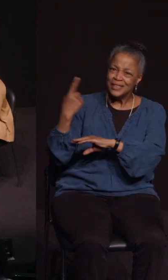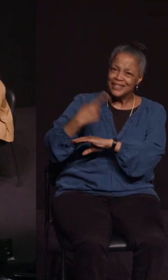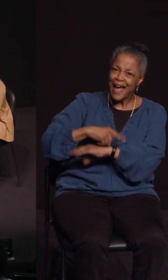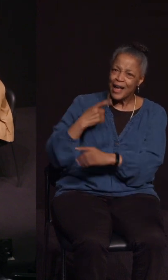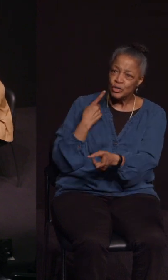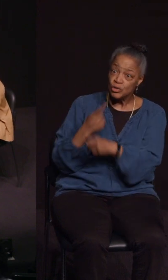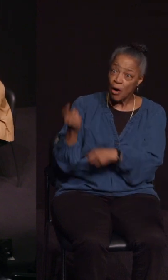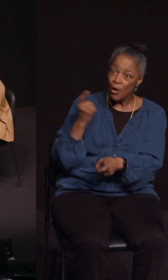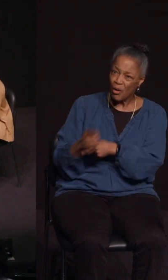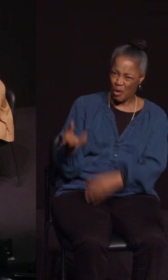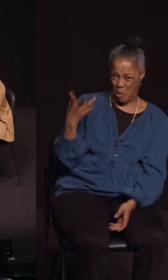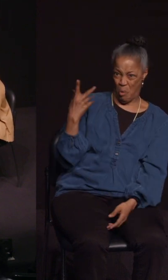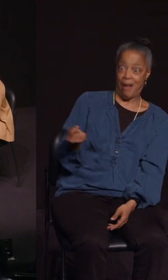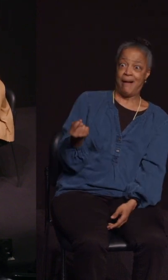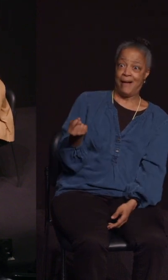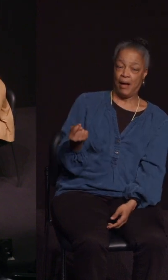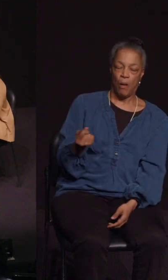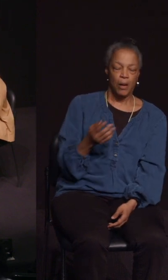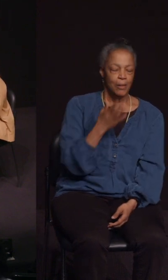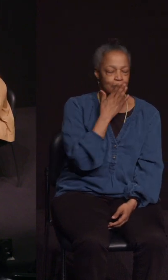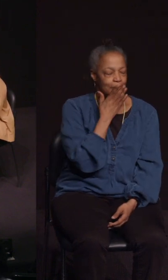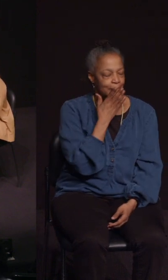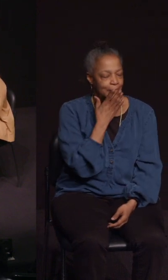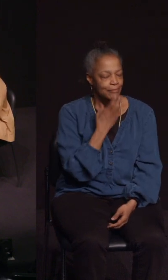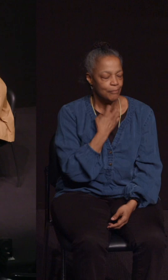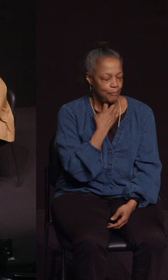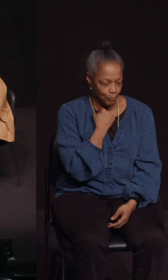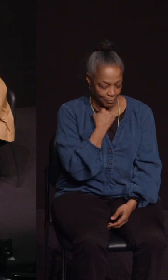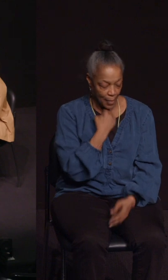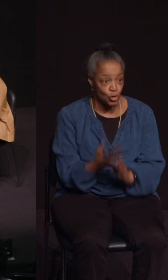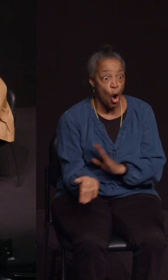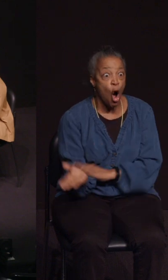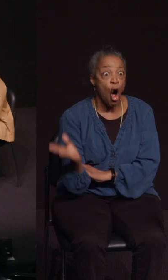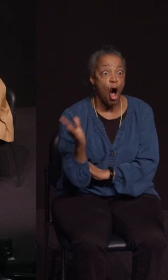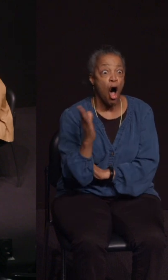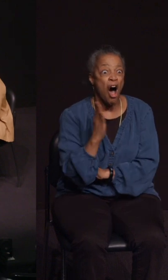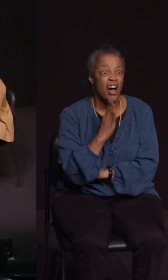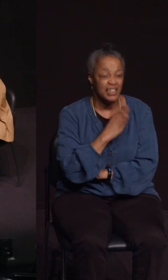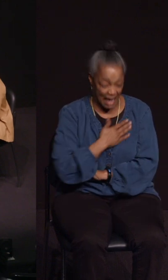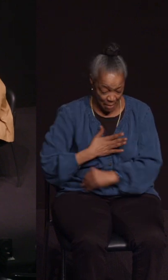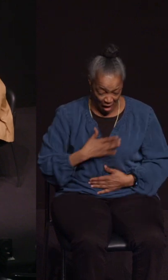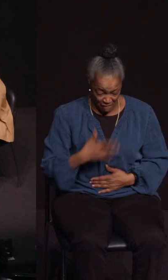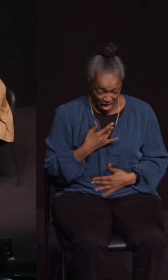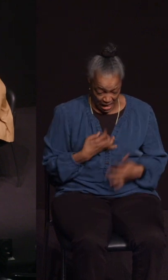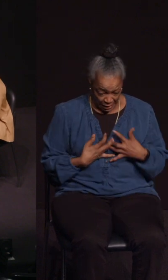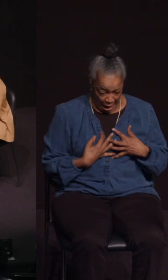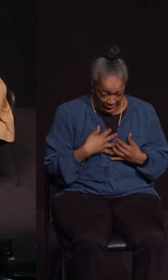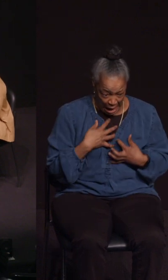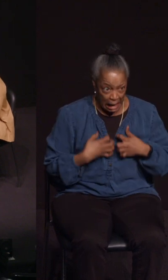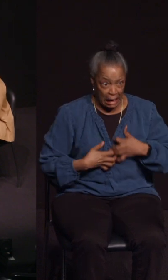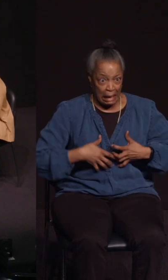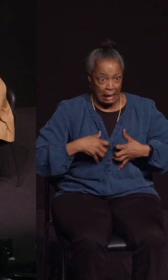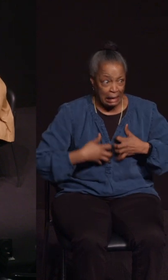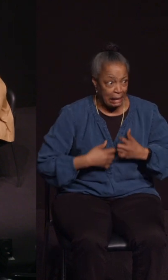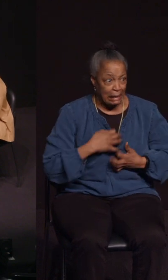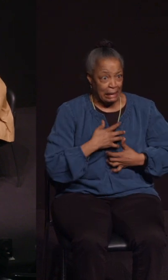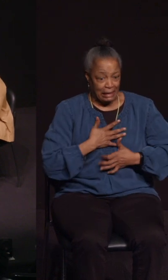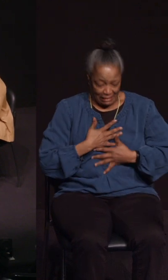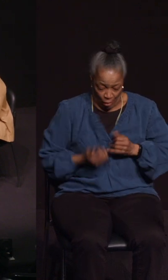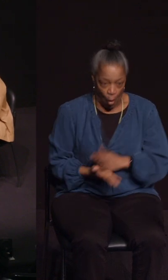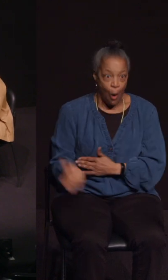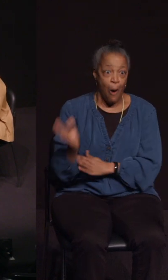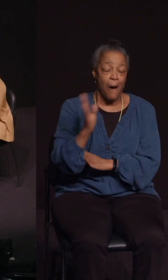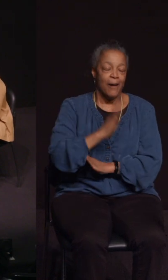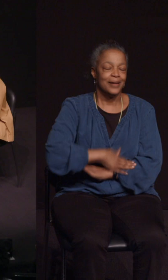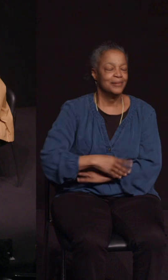what? So he got me all day in my feelings, and he just jeffing, you know?